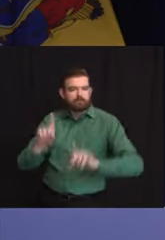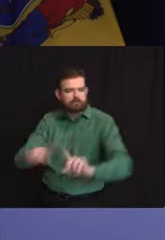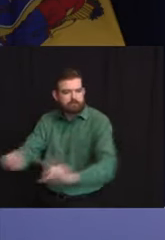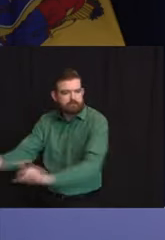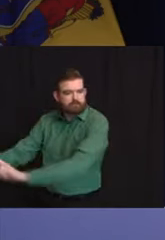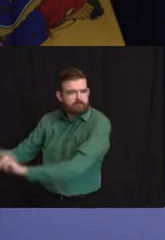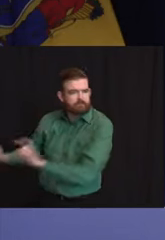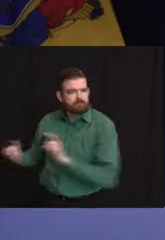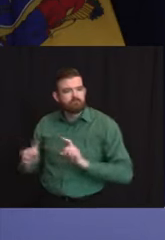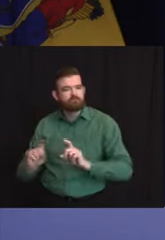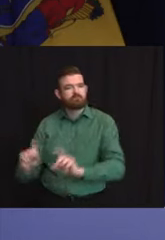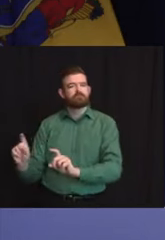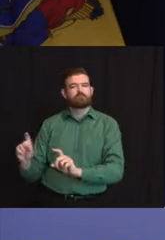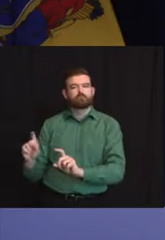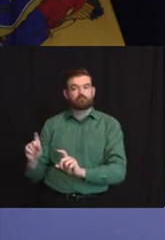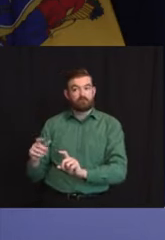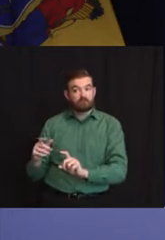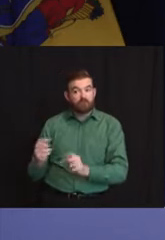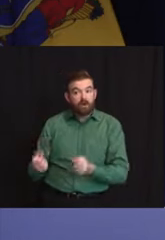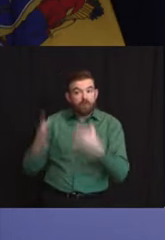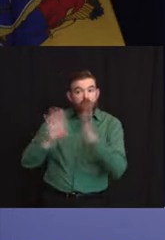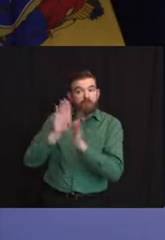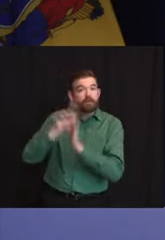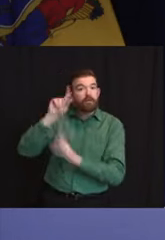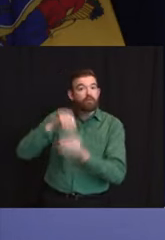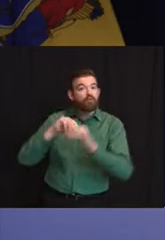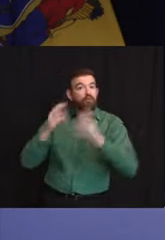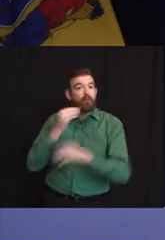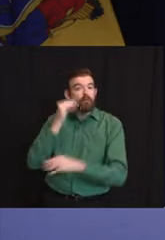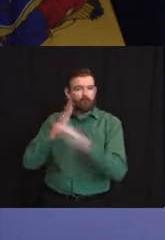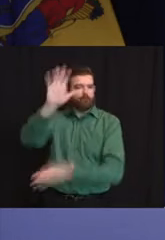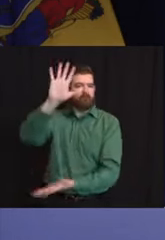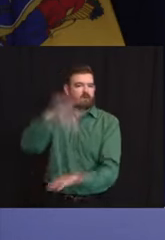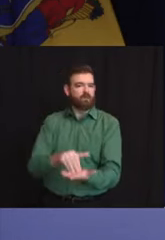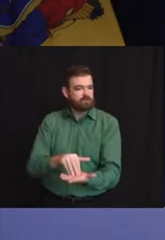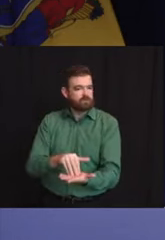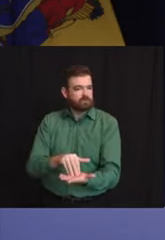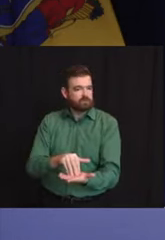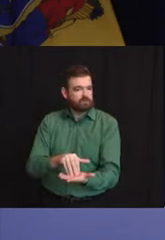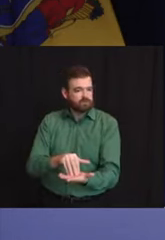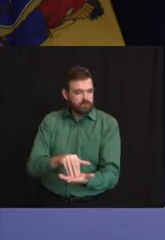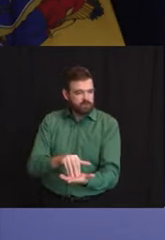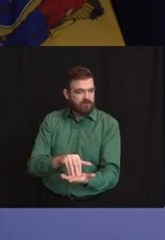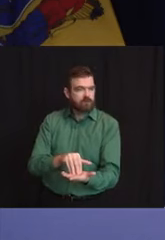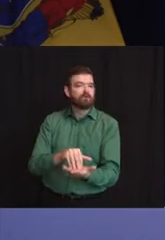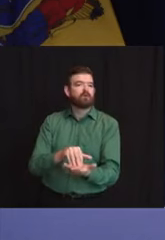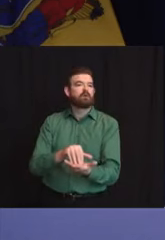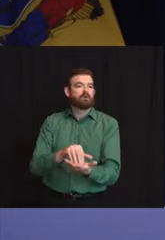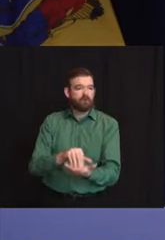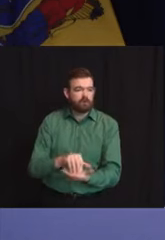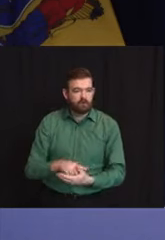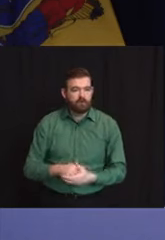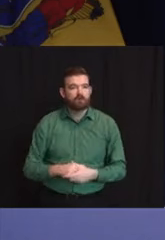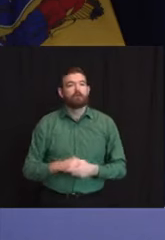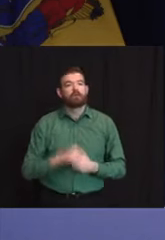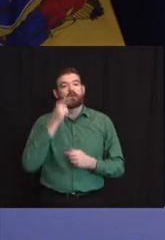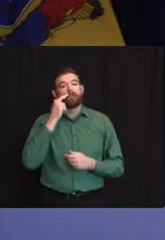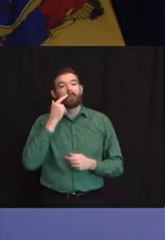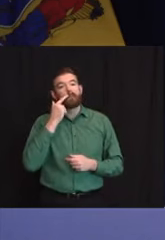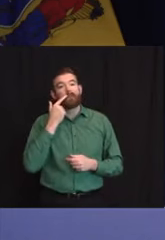I know that the Department of Human Services, in collaboration with Rutgers University, you've heard from Dr.